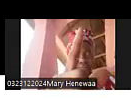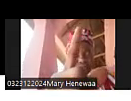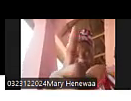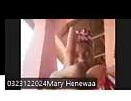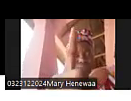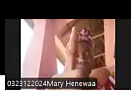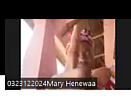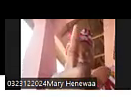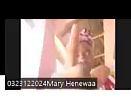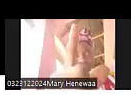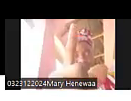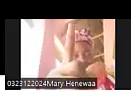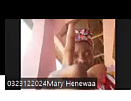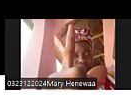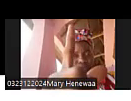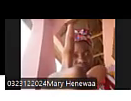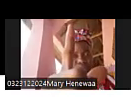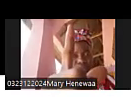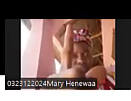Okay.